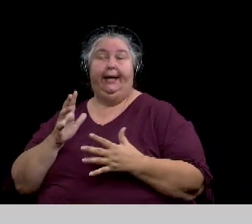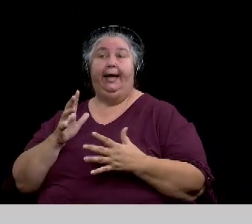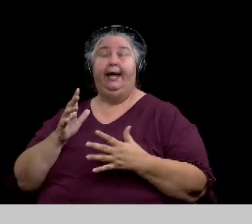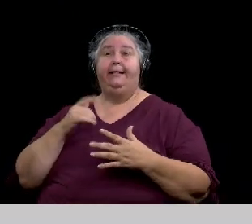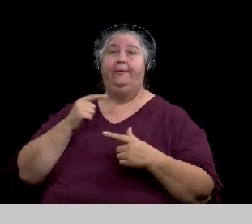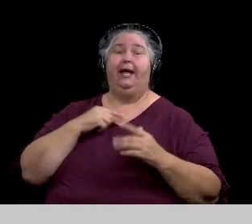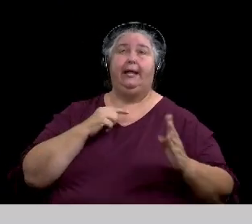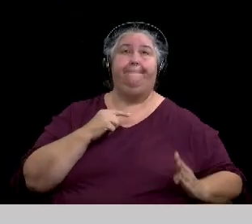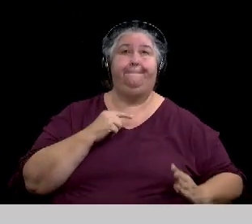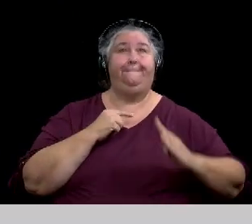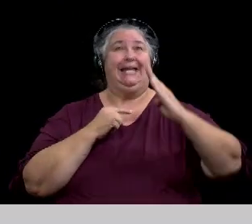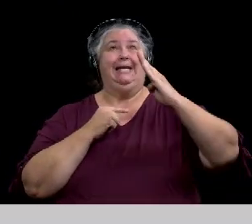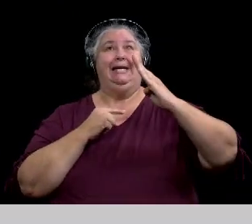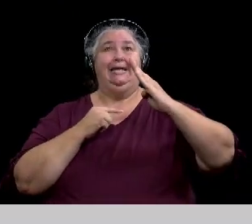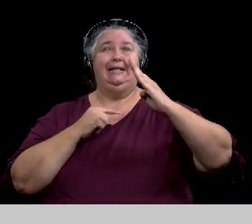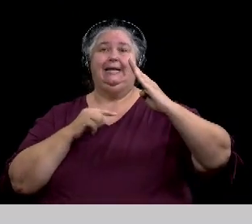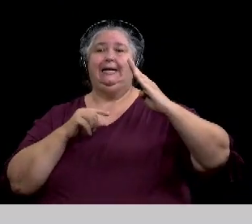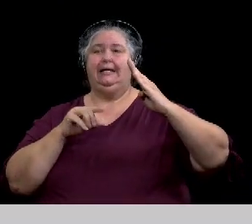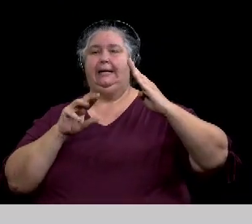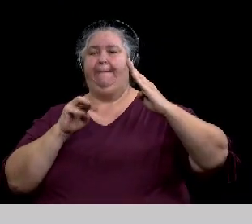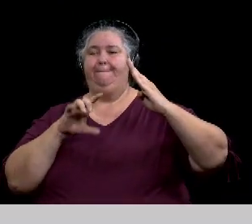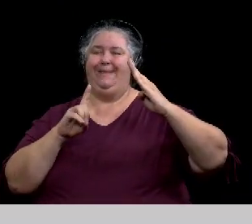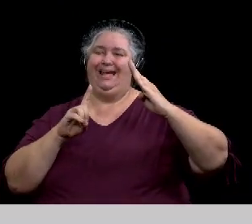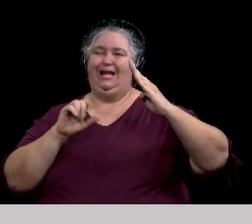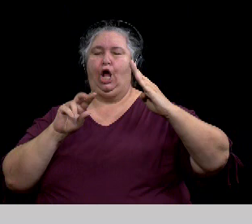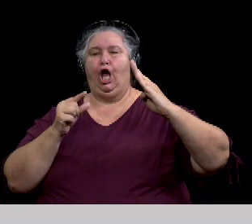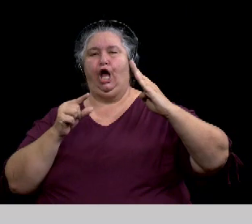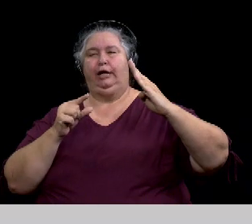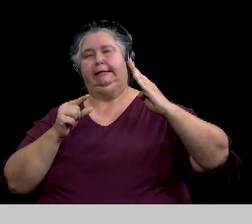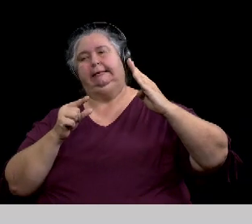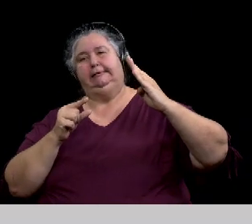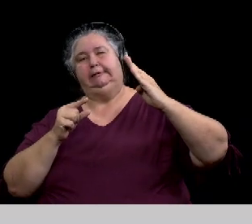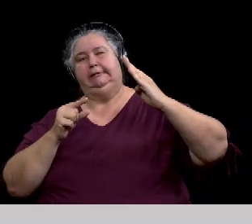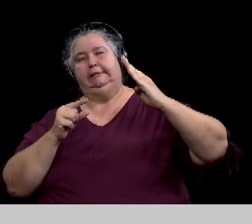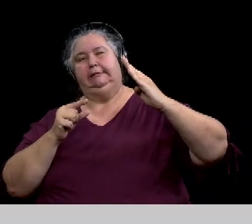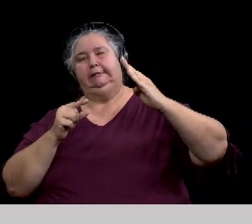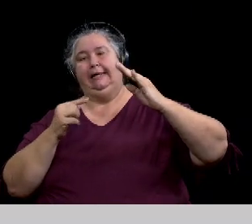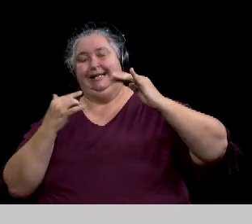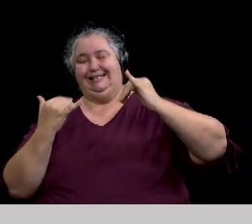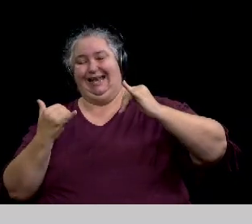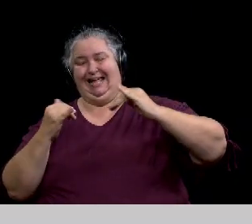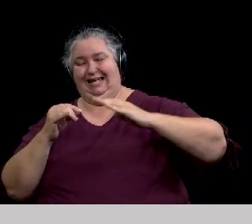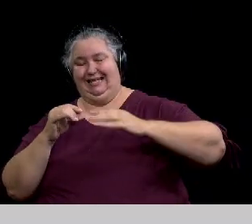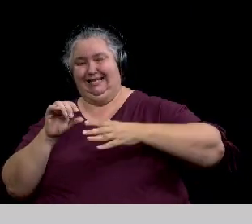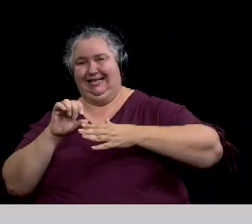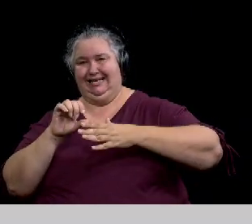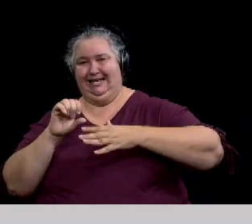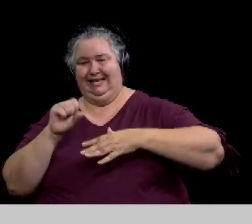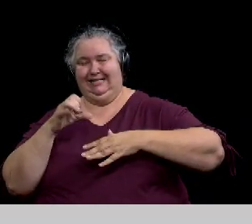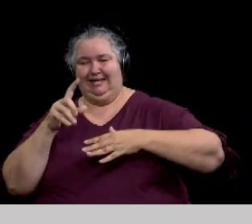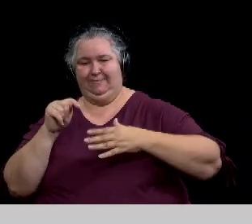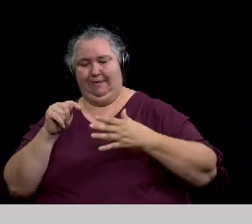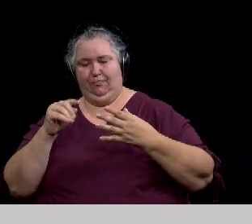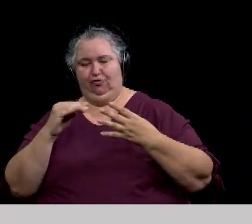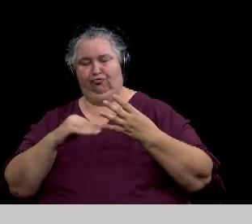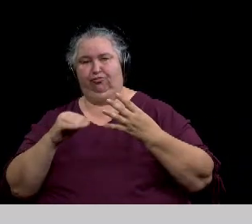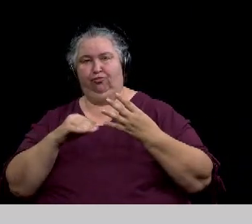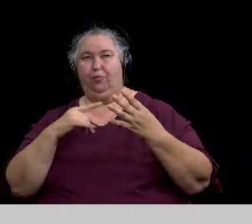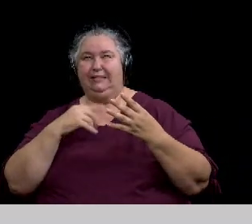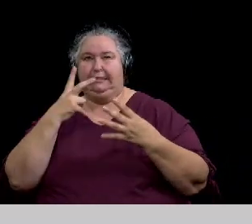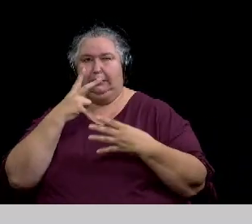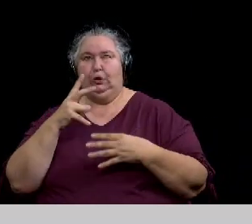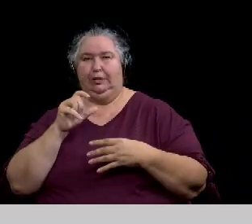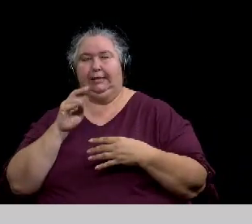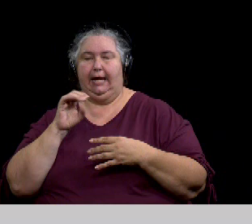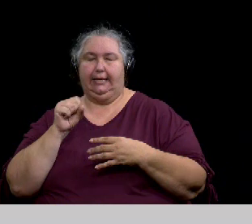peaks in mid-August and late September, where we have seen new cases per day